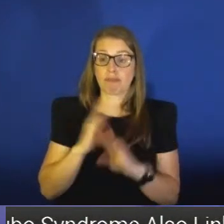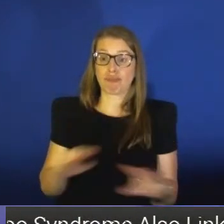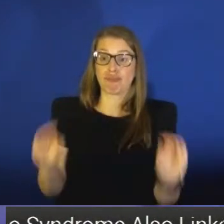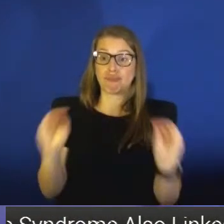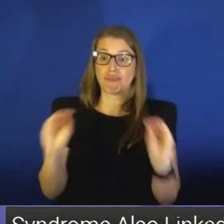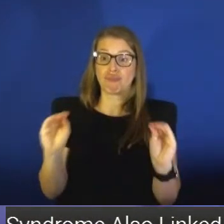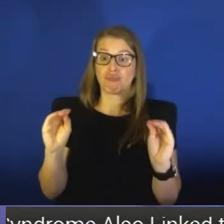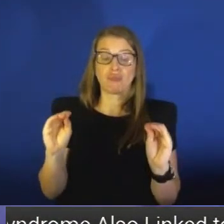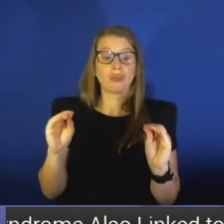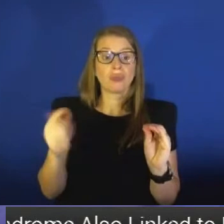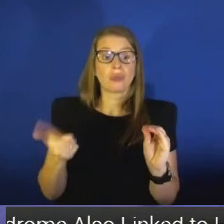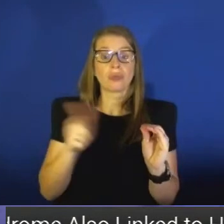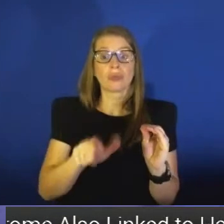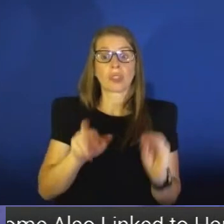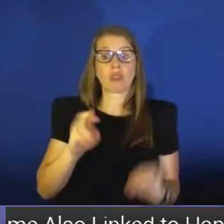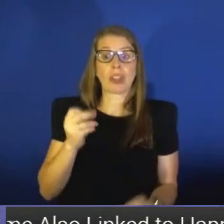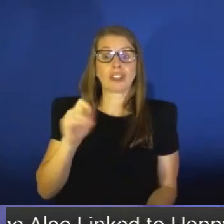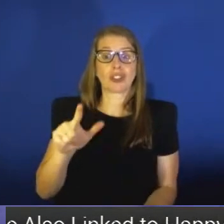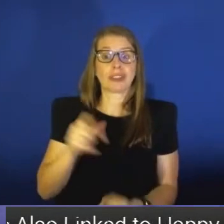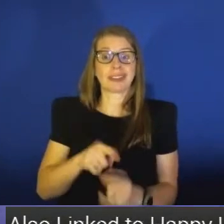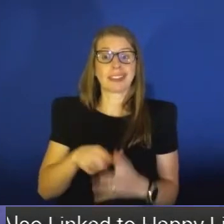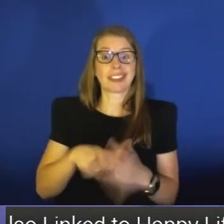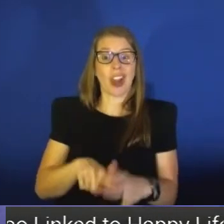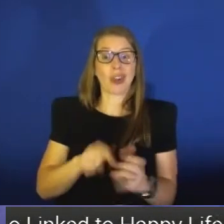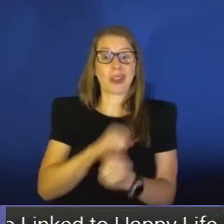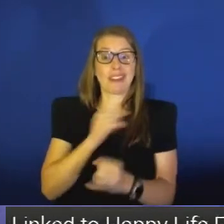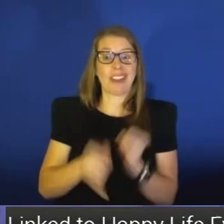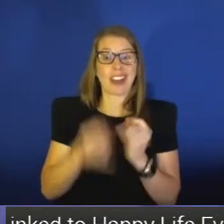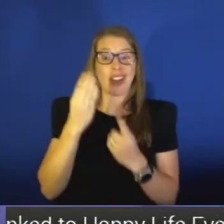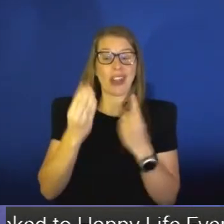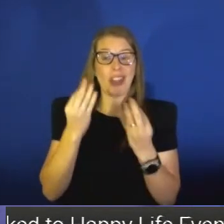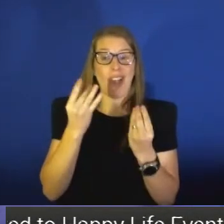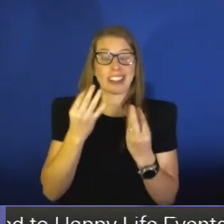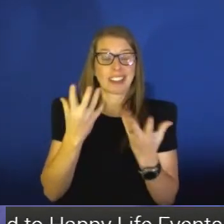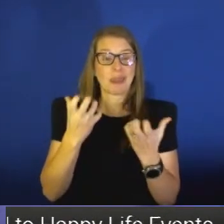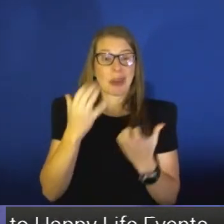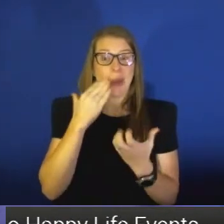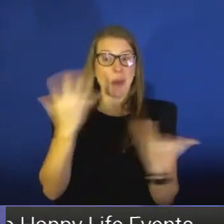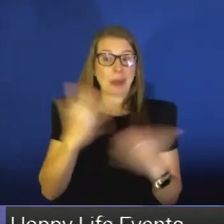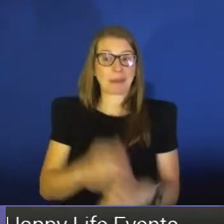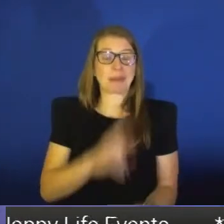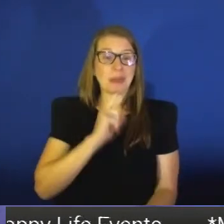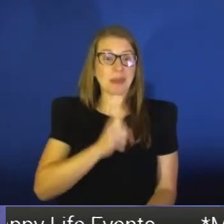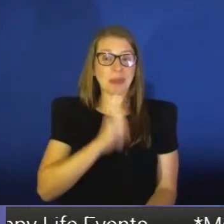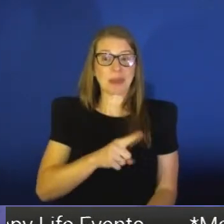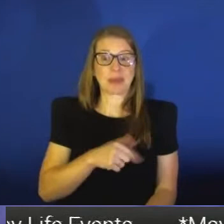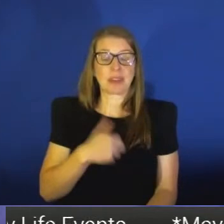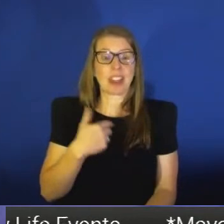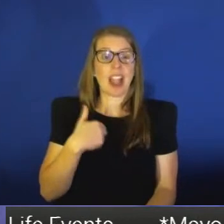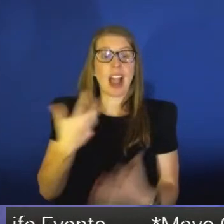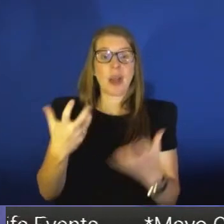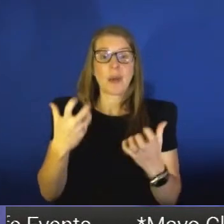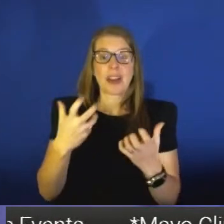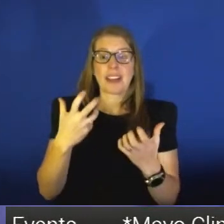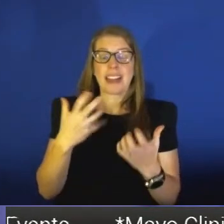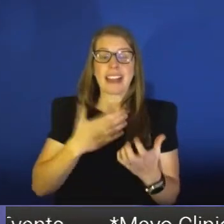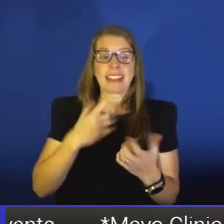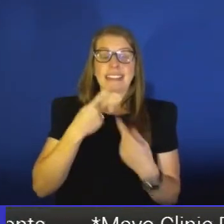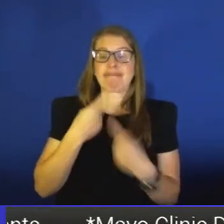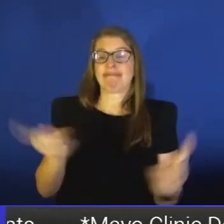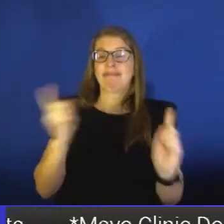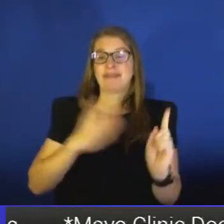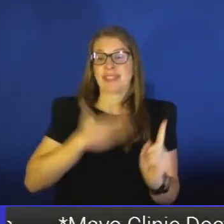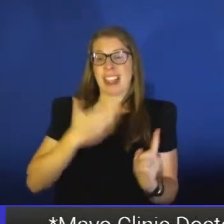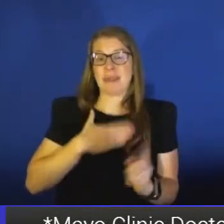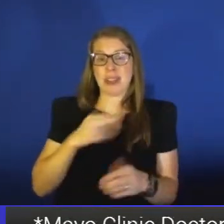Rachel, I'm going to let you get us started on just some final thoughts, what you want us to know. Oh, sure. I want to say Happy Nurses Week to all the nurses out